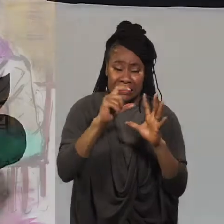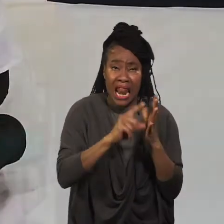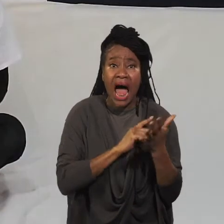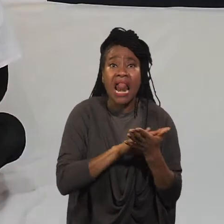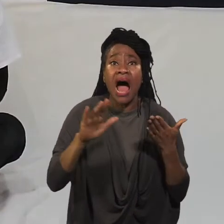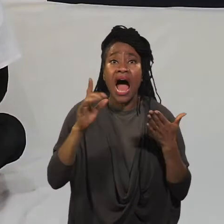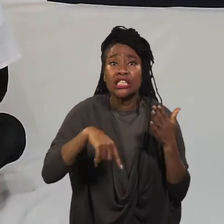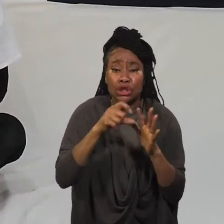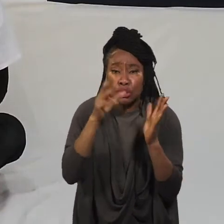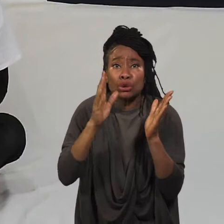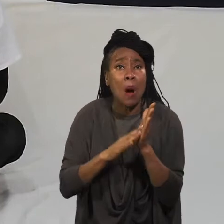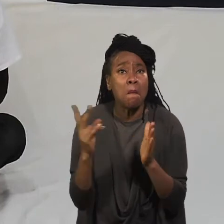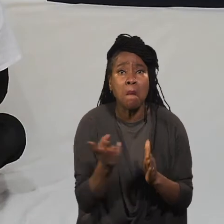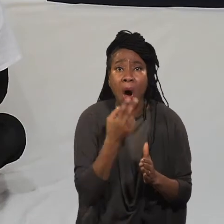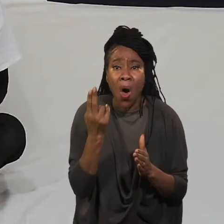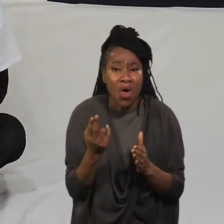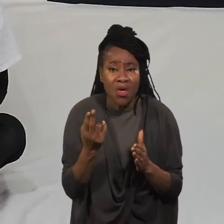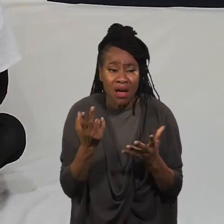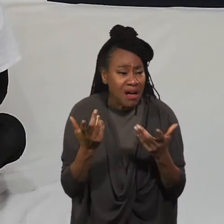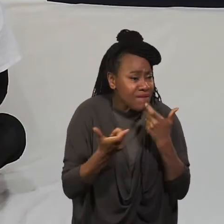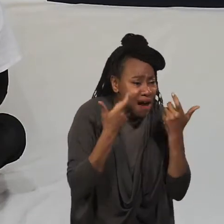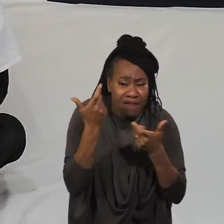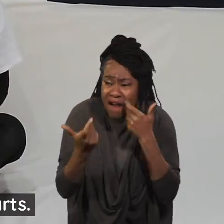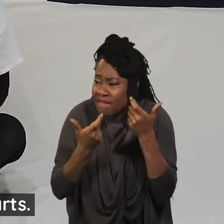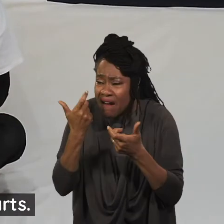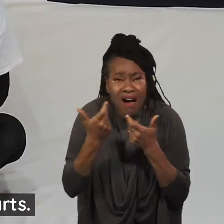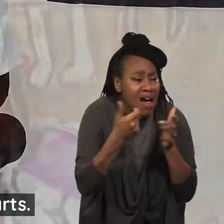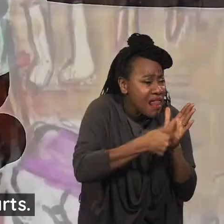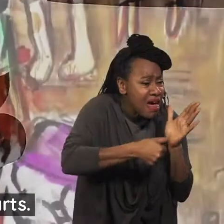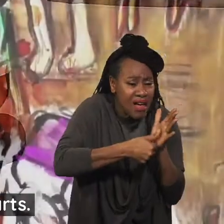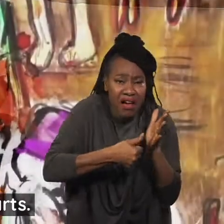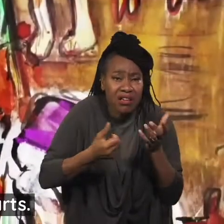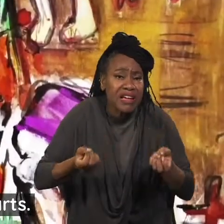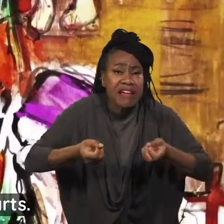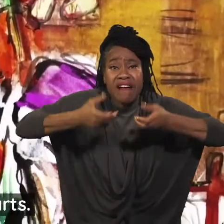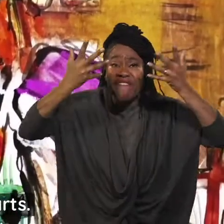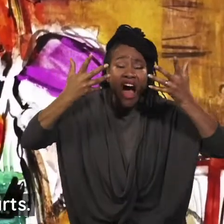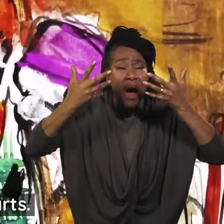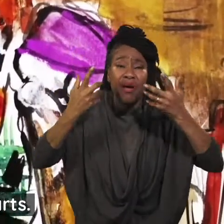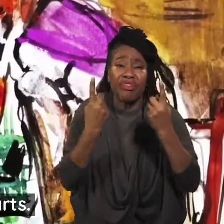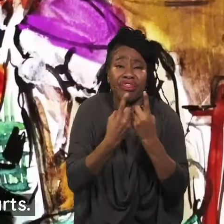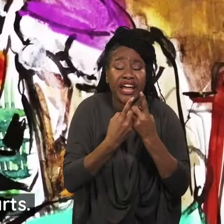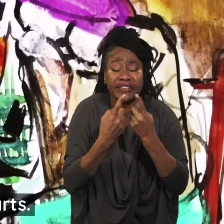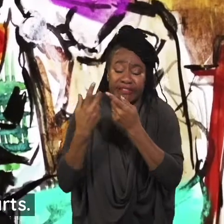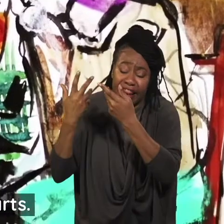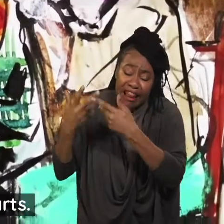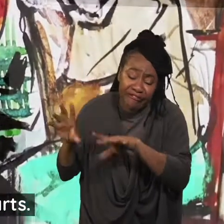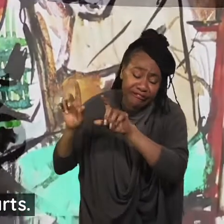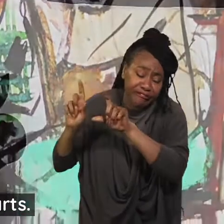Delilah and Don could not find the parts, so they hung up their tools with heavy parts.